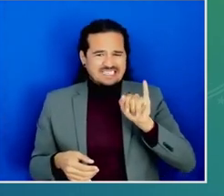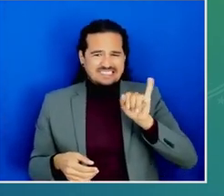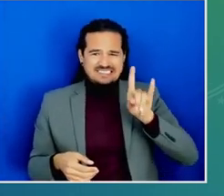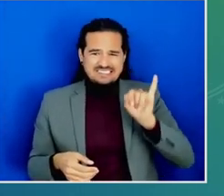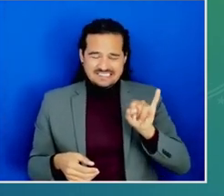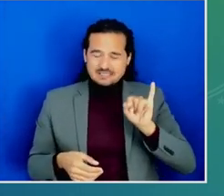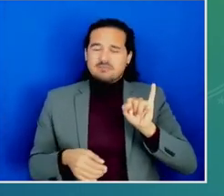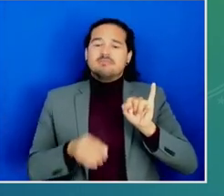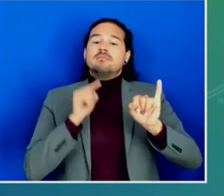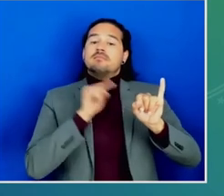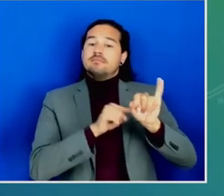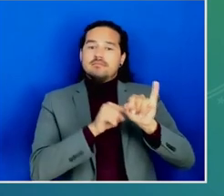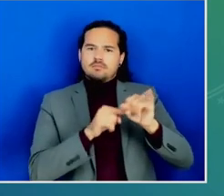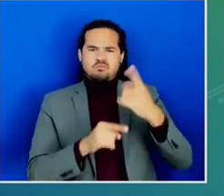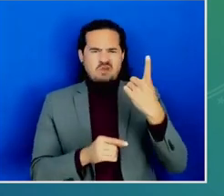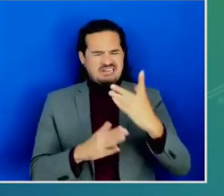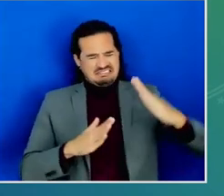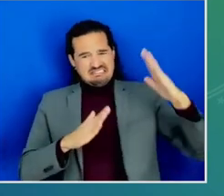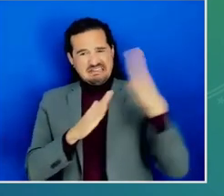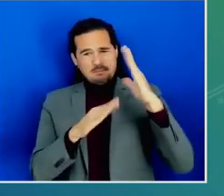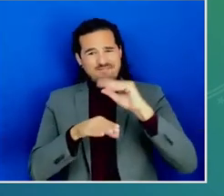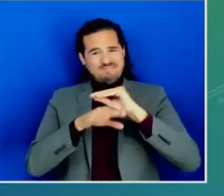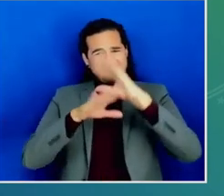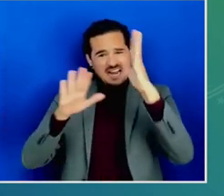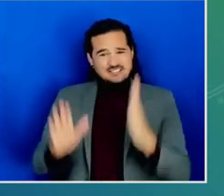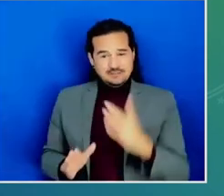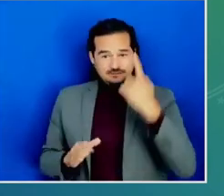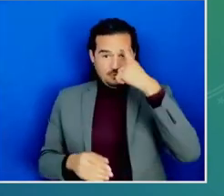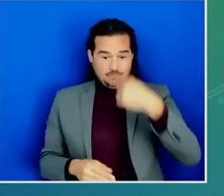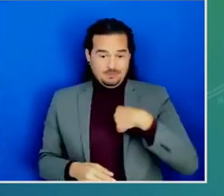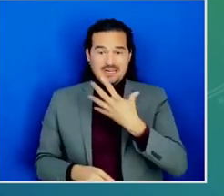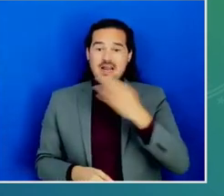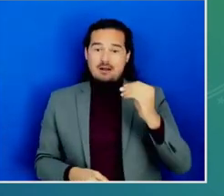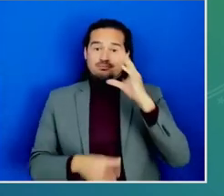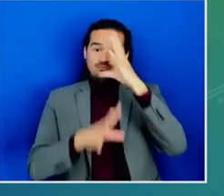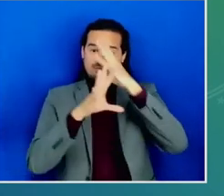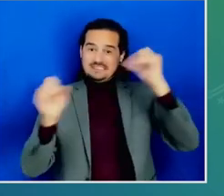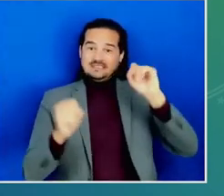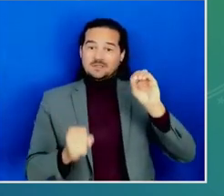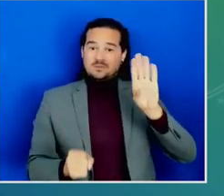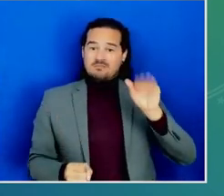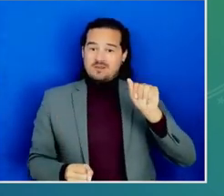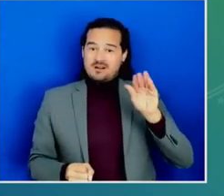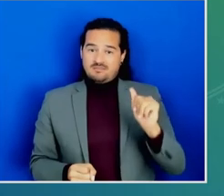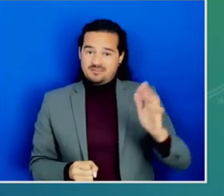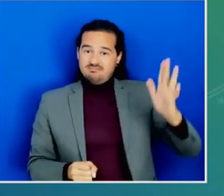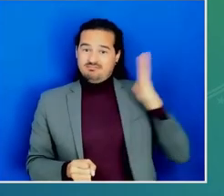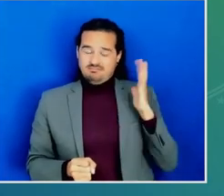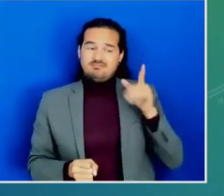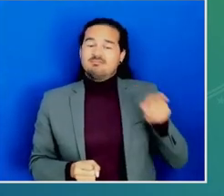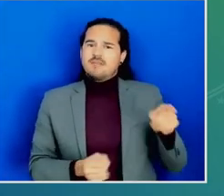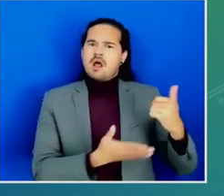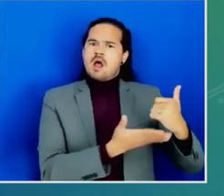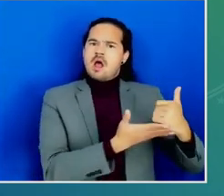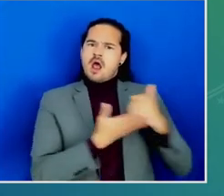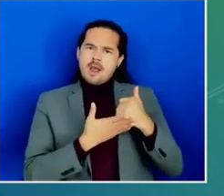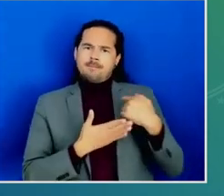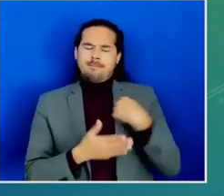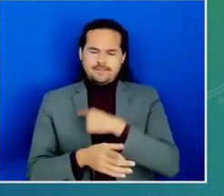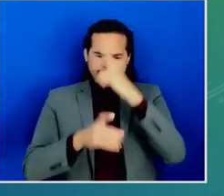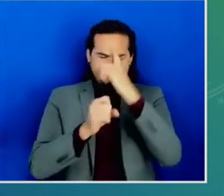as the top climate advisor to President Obama and me in the Office of Management and Budget and the Domestic Policy Council. He helped draft